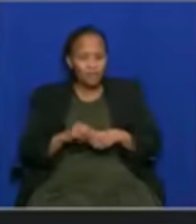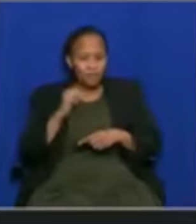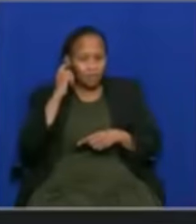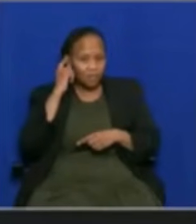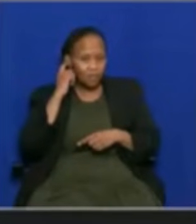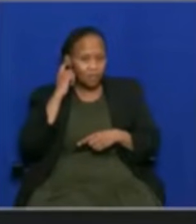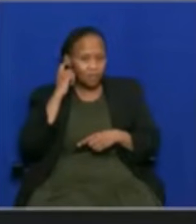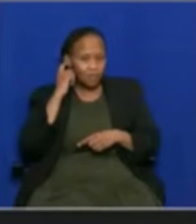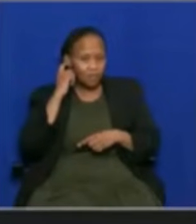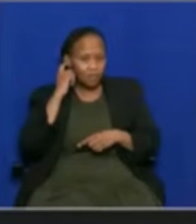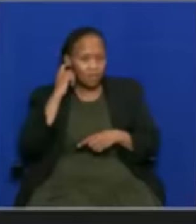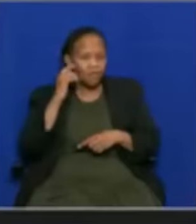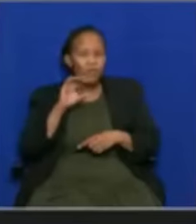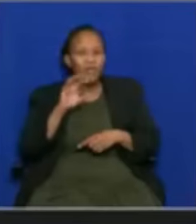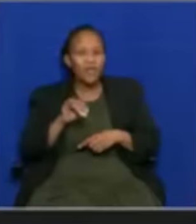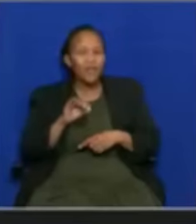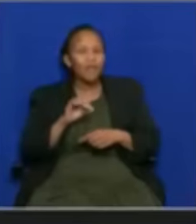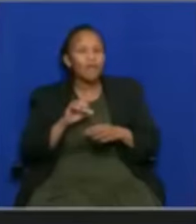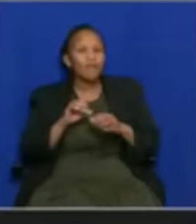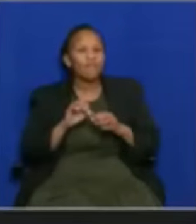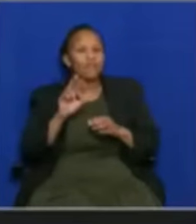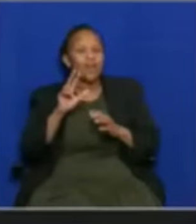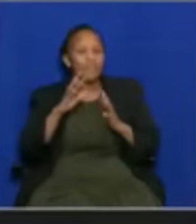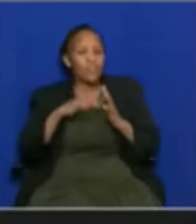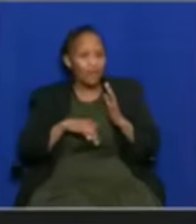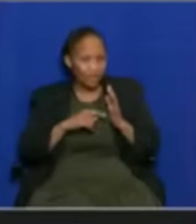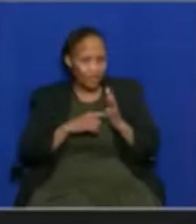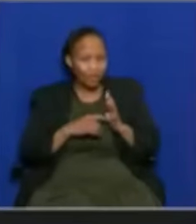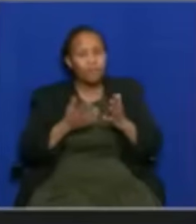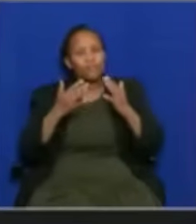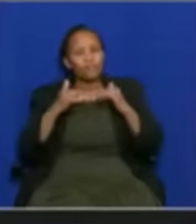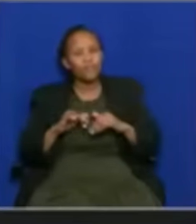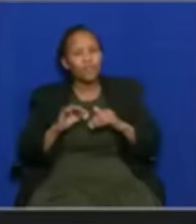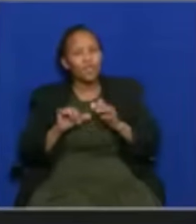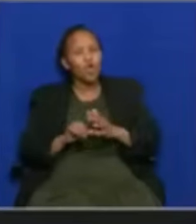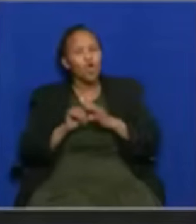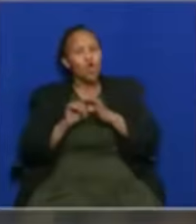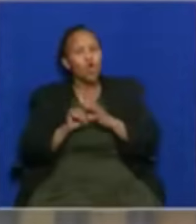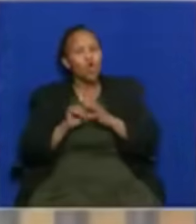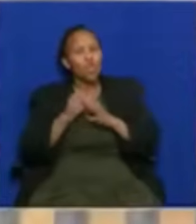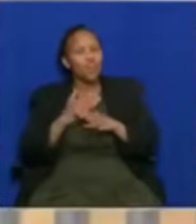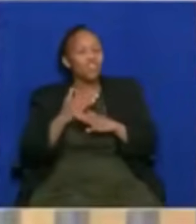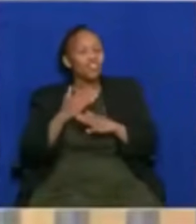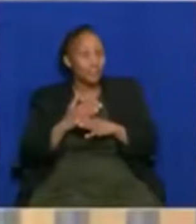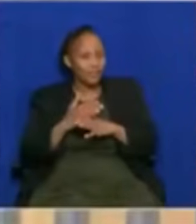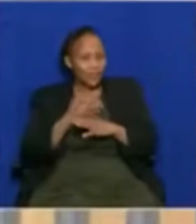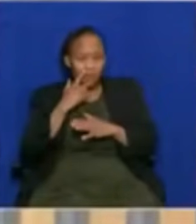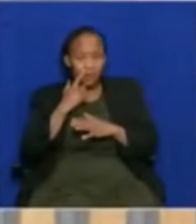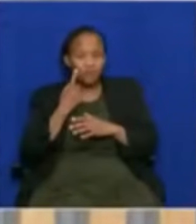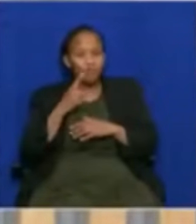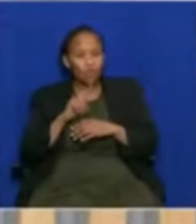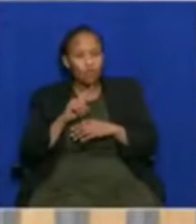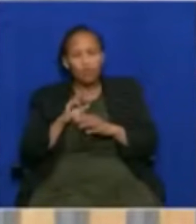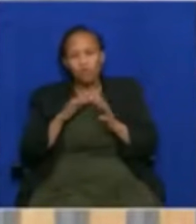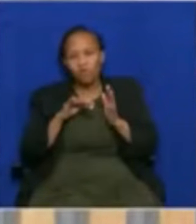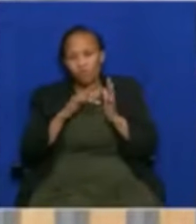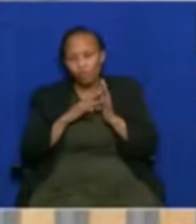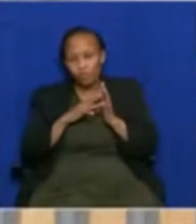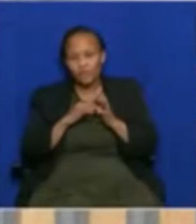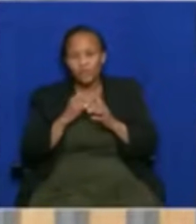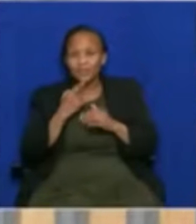So then we go to the core functions of this position. You'll see there's a heading there that says core functions.